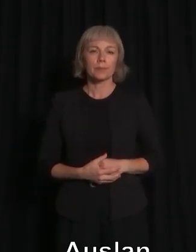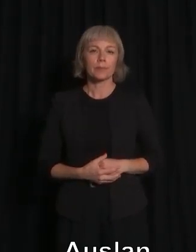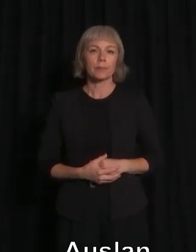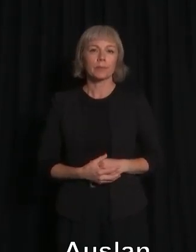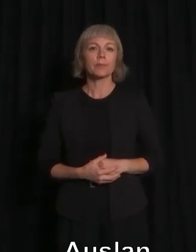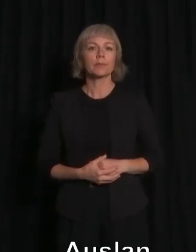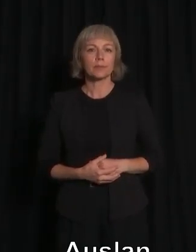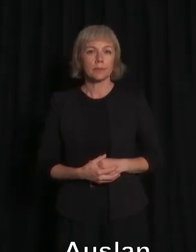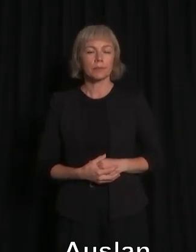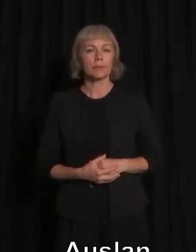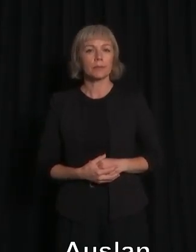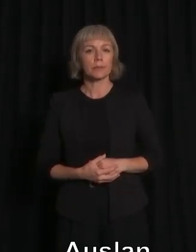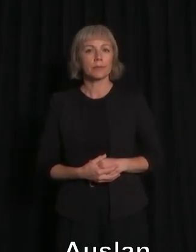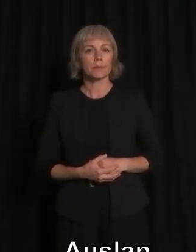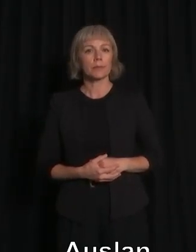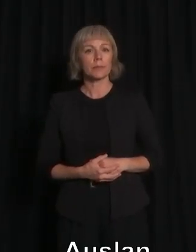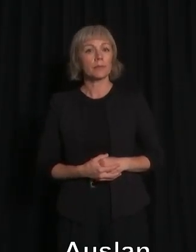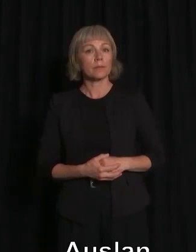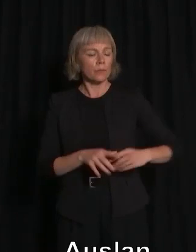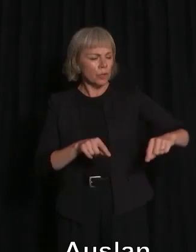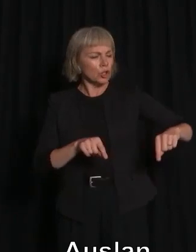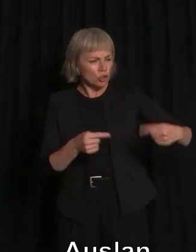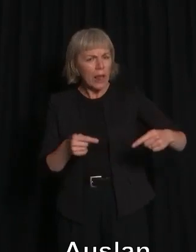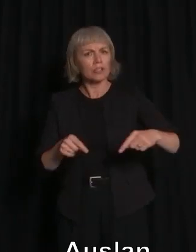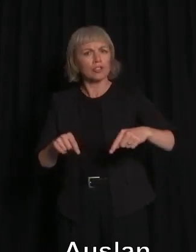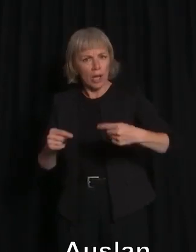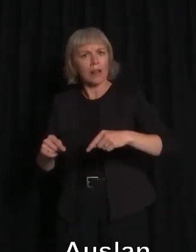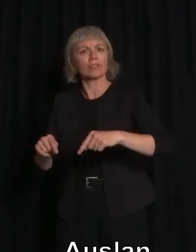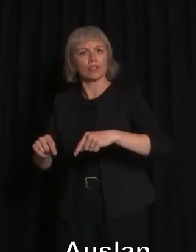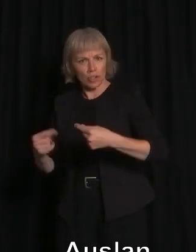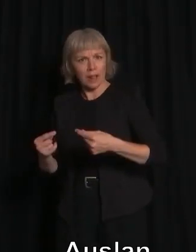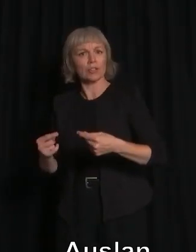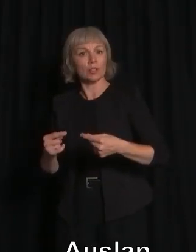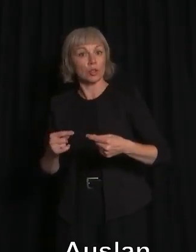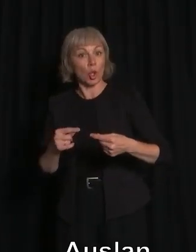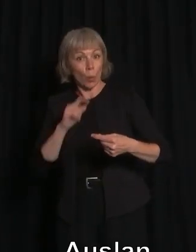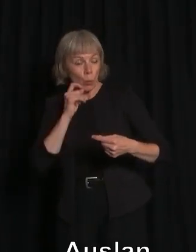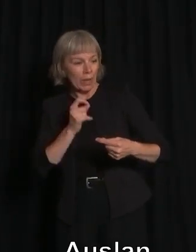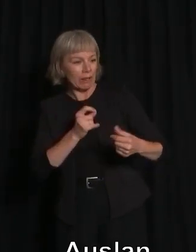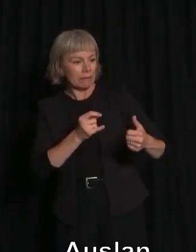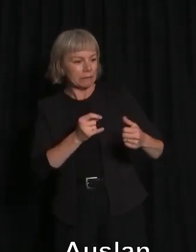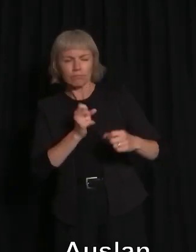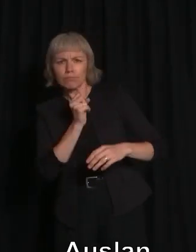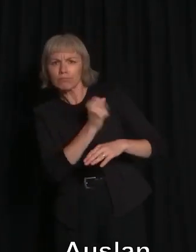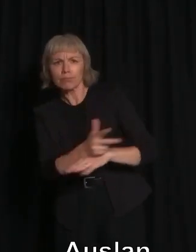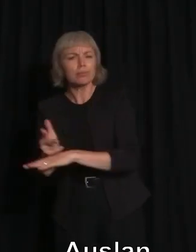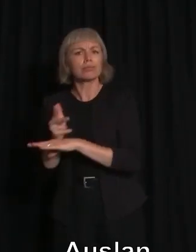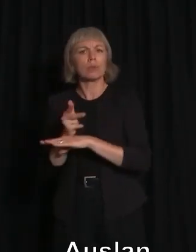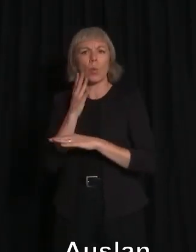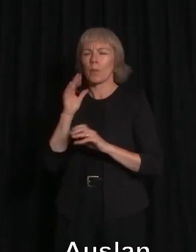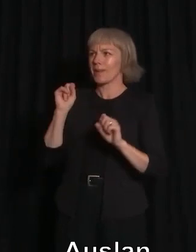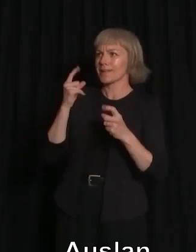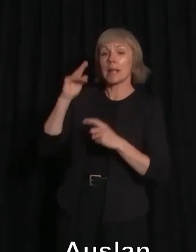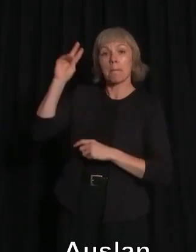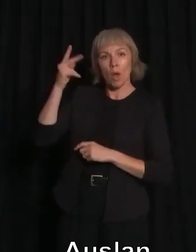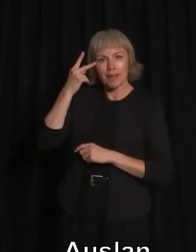We will best address these challenges when we seek to understand how our political demands relate to wider social justice consideration, or